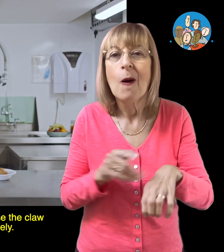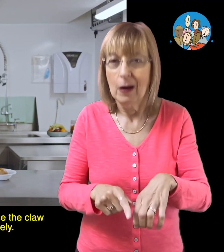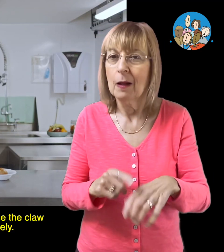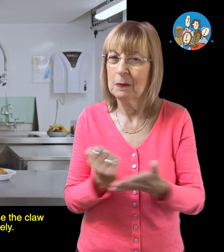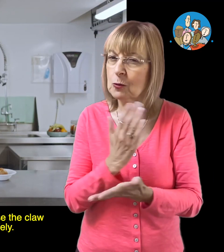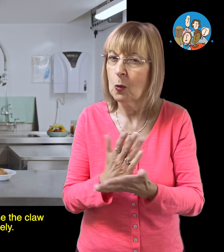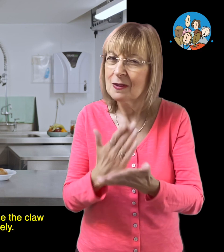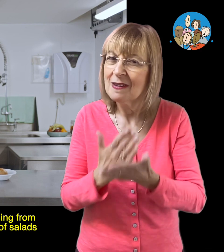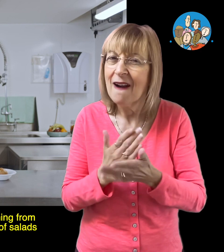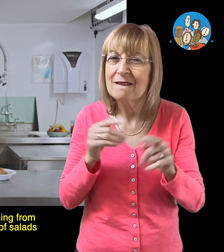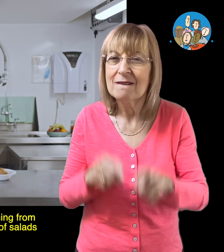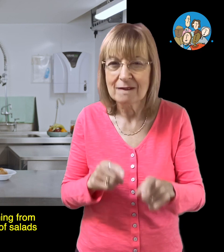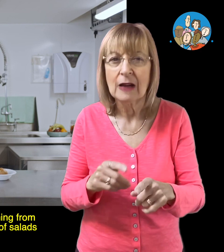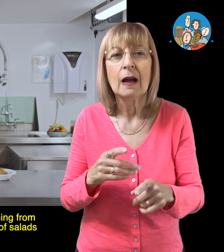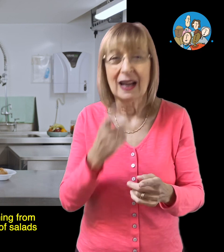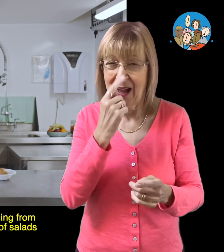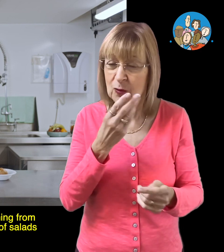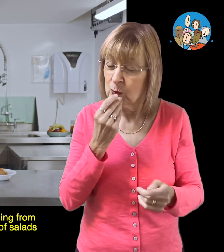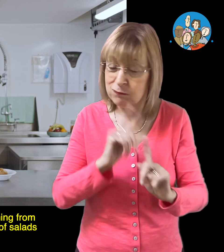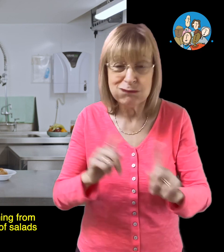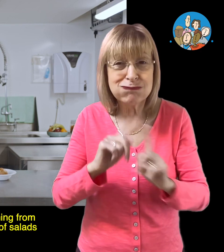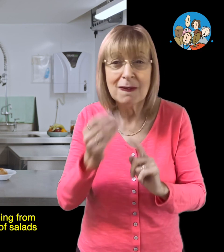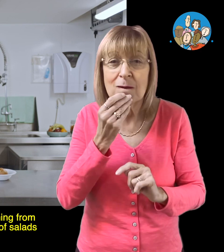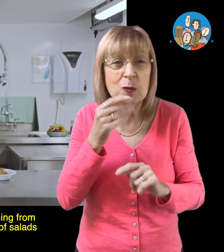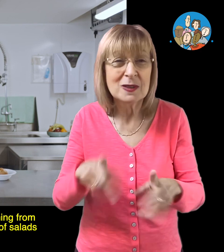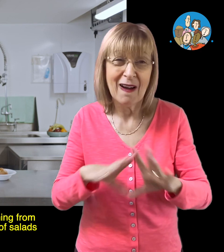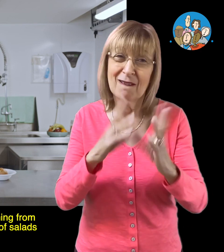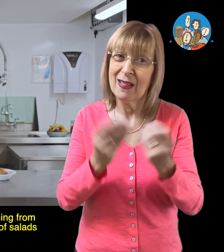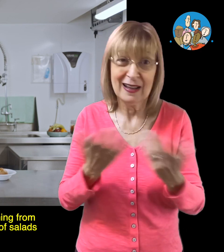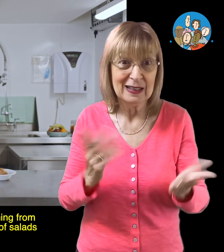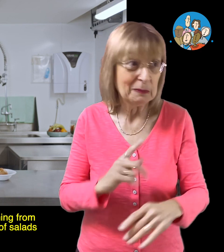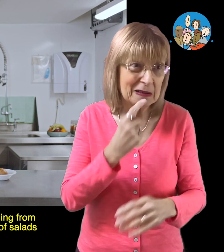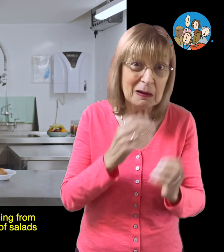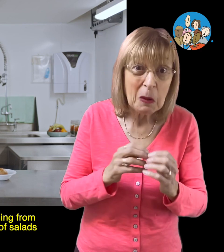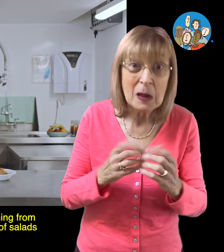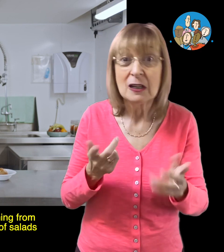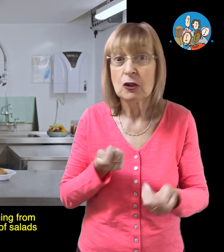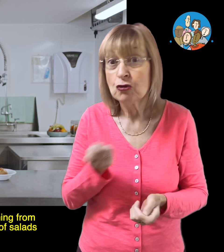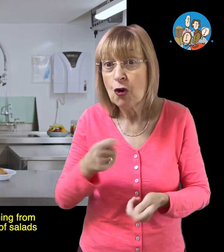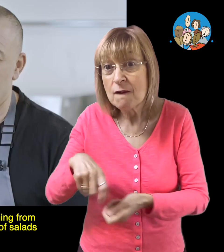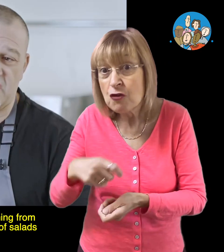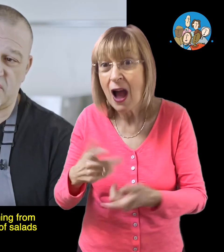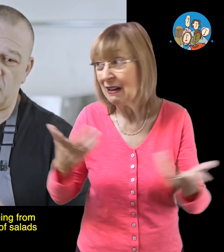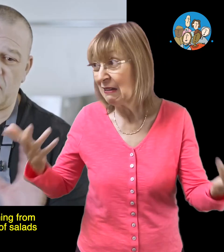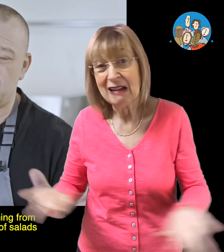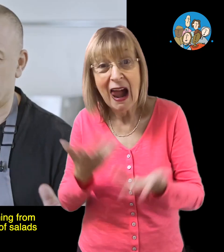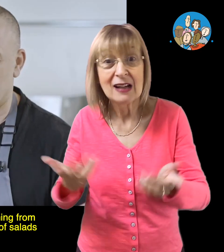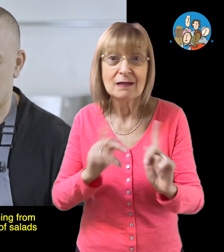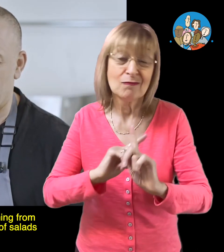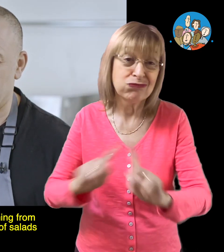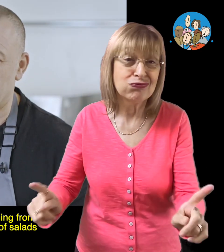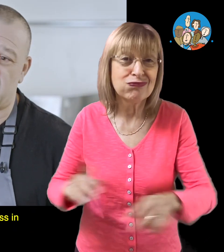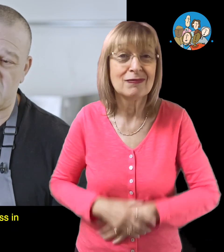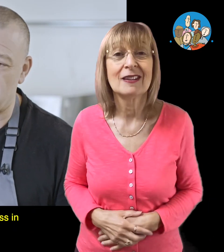so you can cut it safely, and it can be used in a number of dishes, everything from spaghetti bolognese to stir fries to all sorts